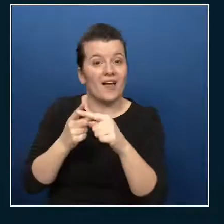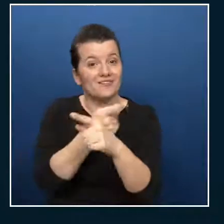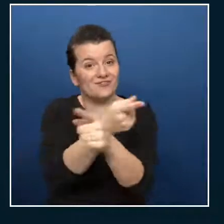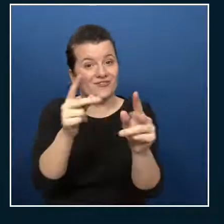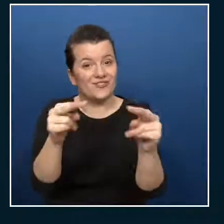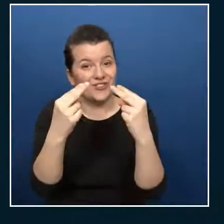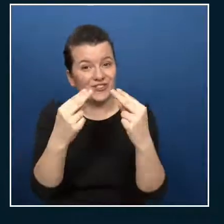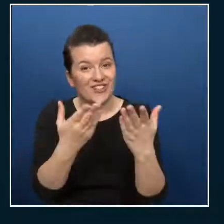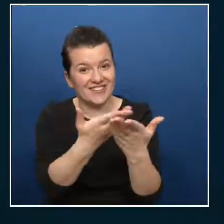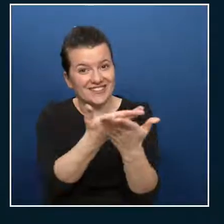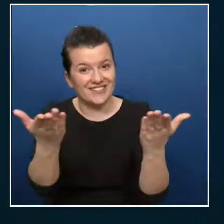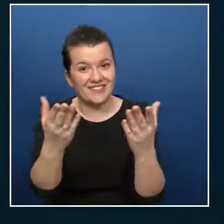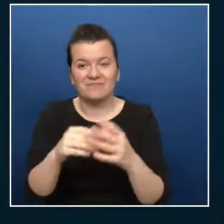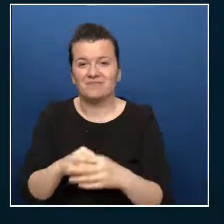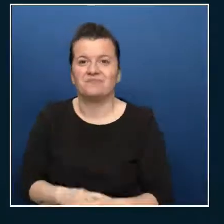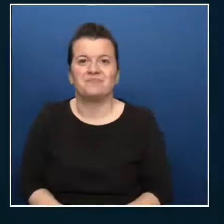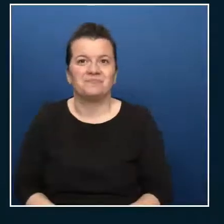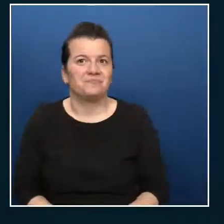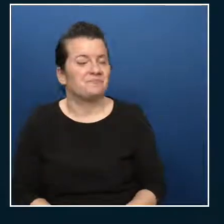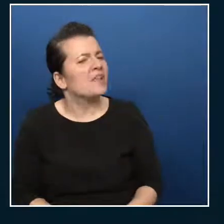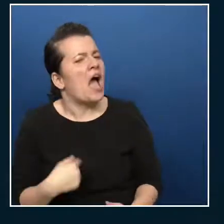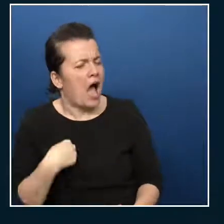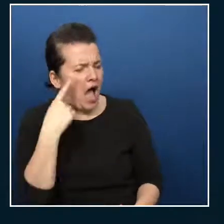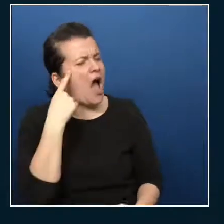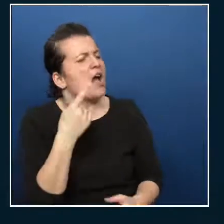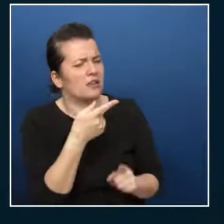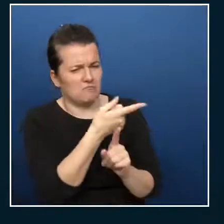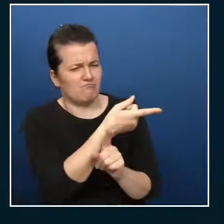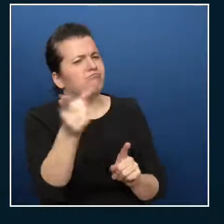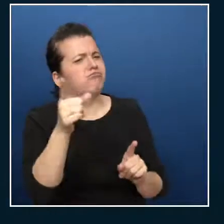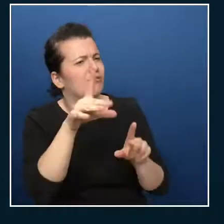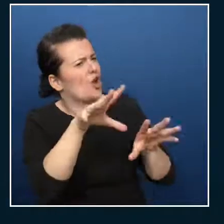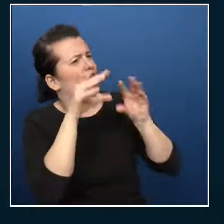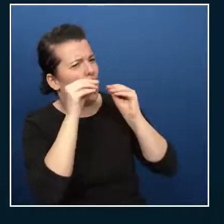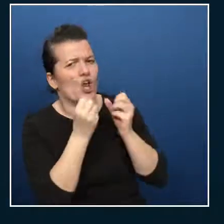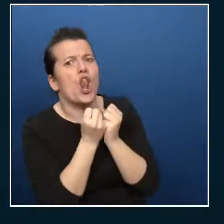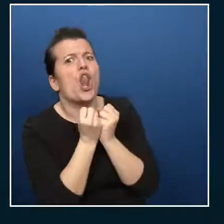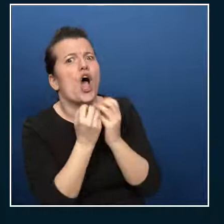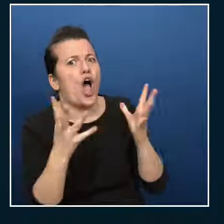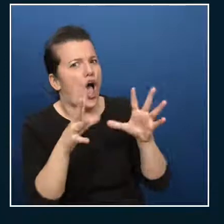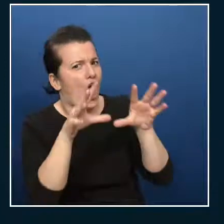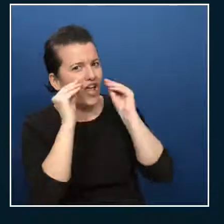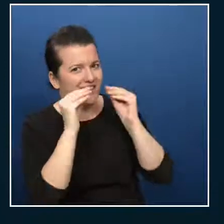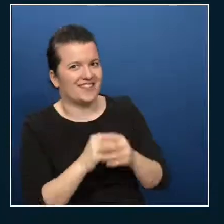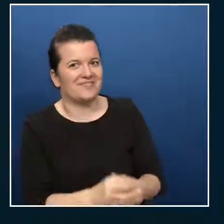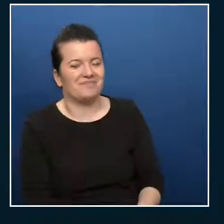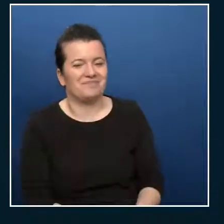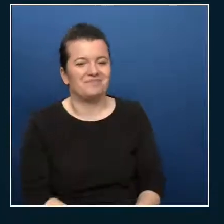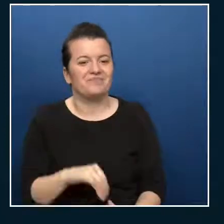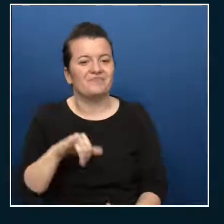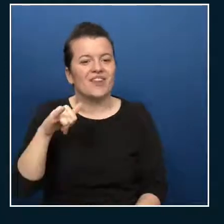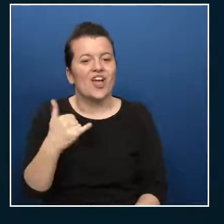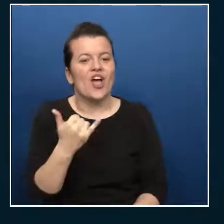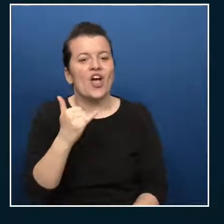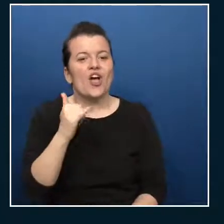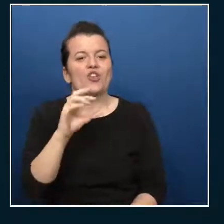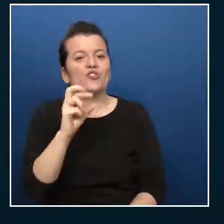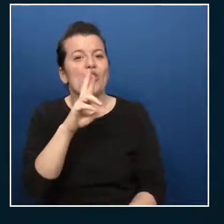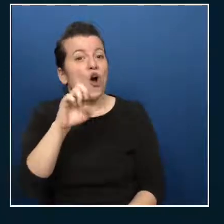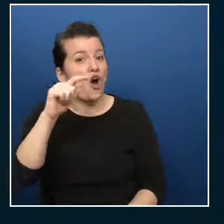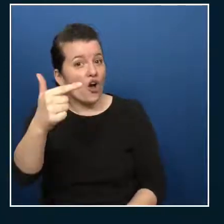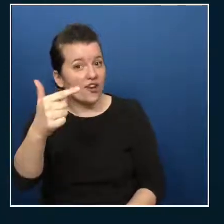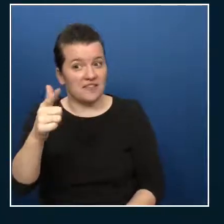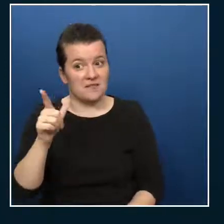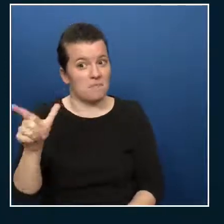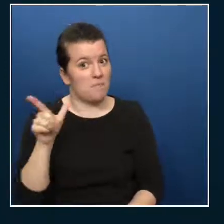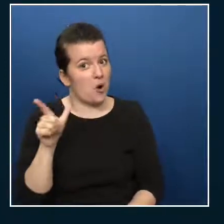I think everybody learned a whole lot, and I think Jorrit and I were riding along, and we wrote down a couple of questions we really would like to ask